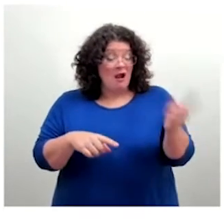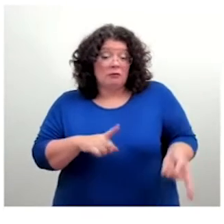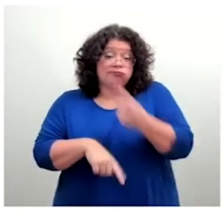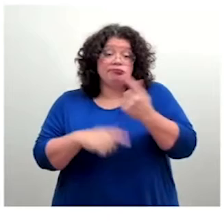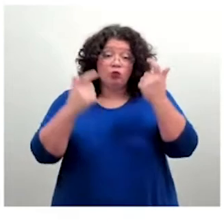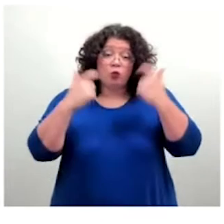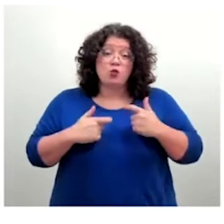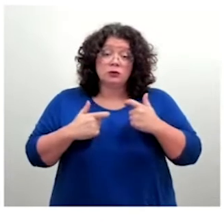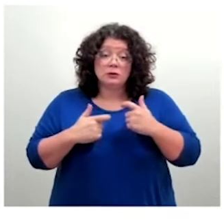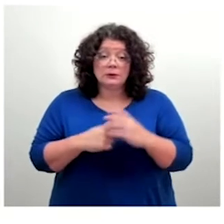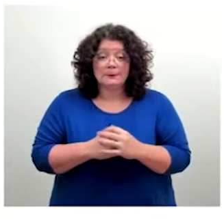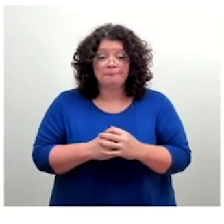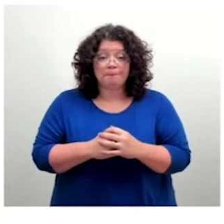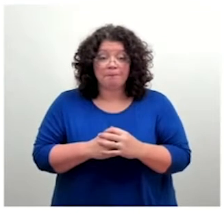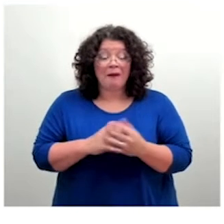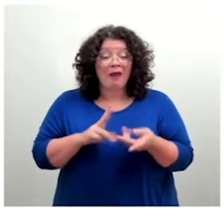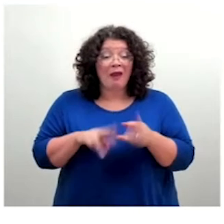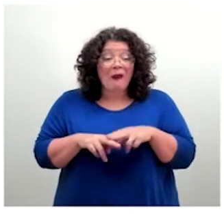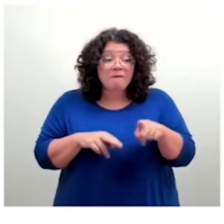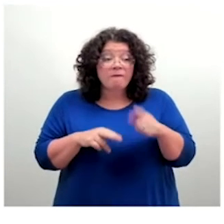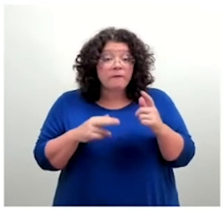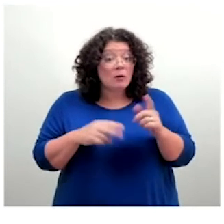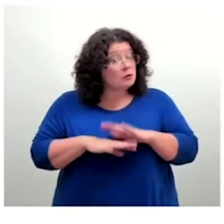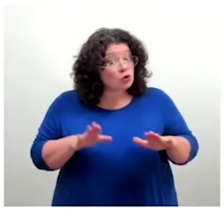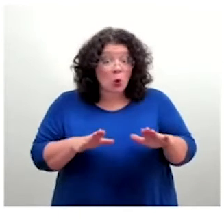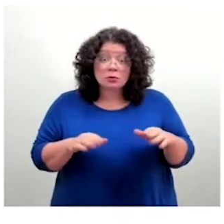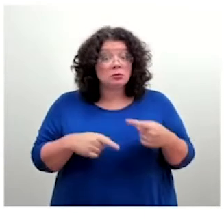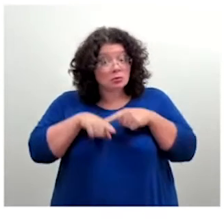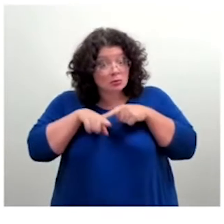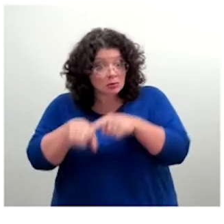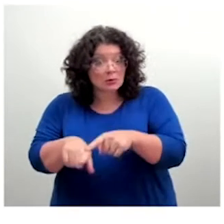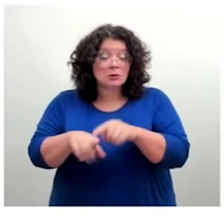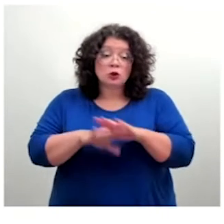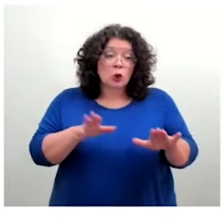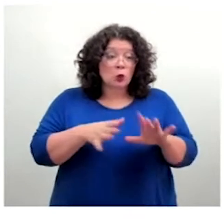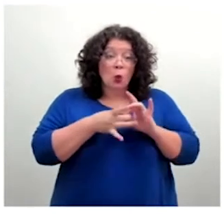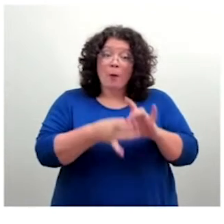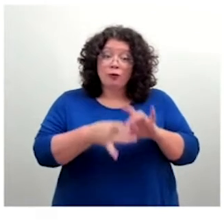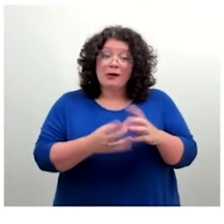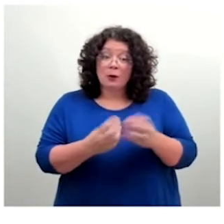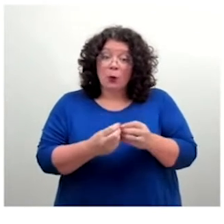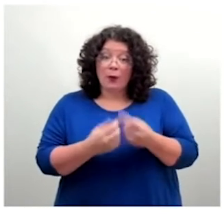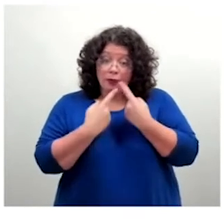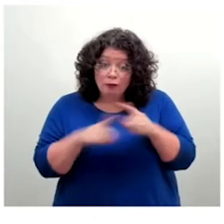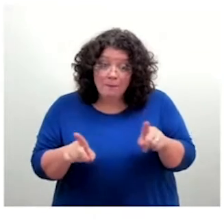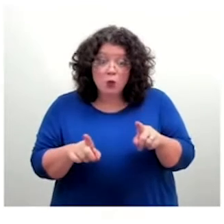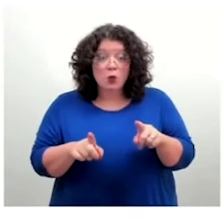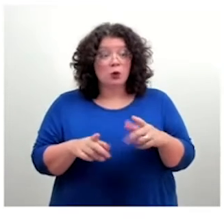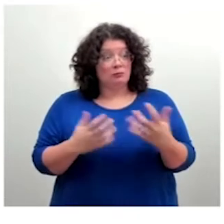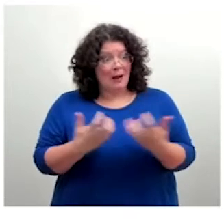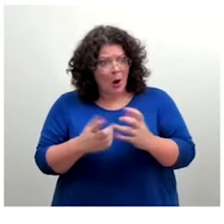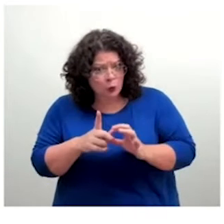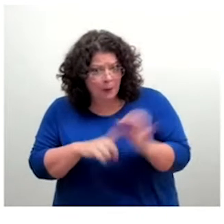As well as talking about the regulations, I wanted to give a few hints and tips about accessibility, and in particular, things around